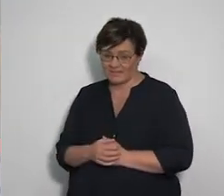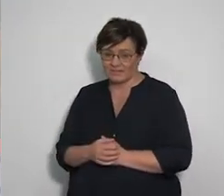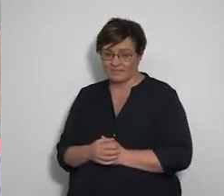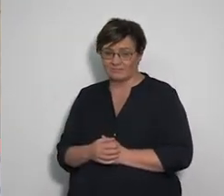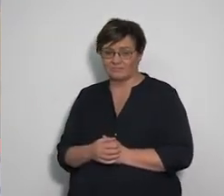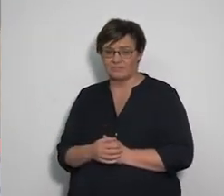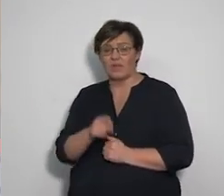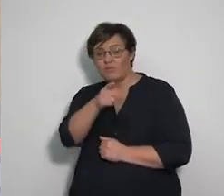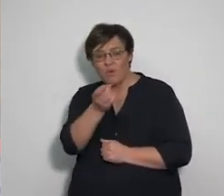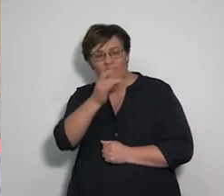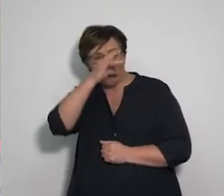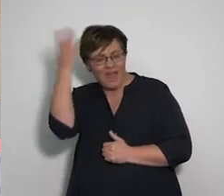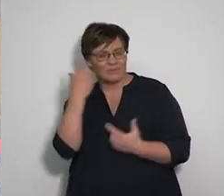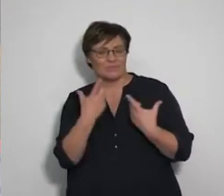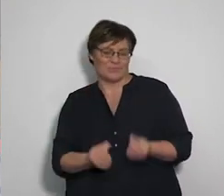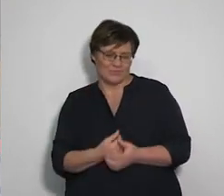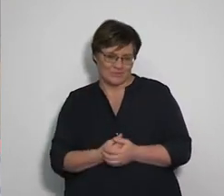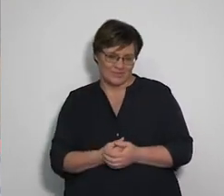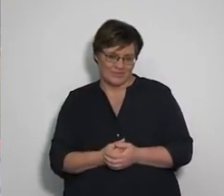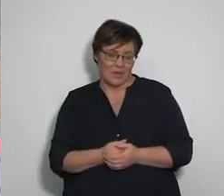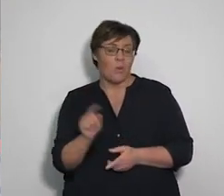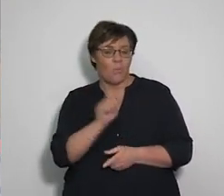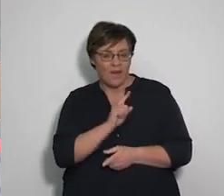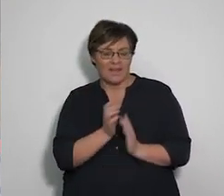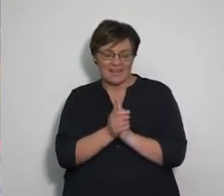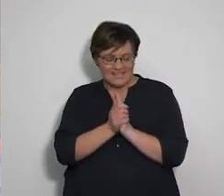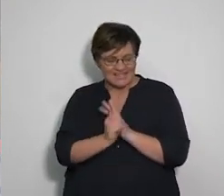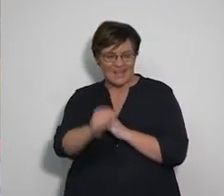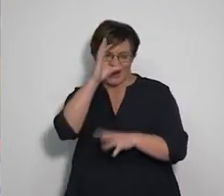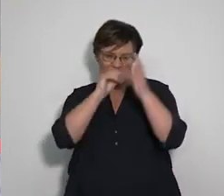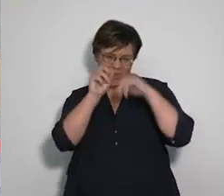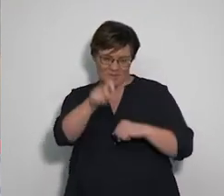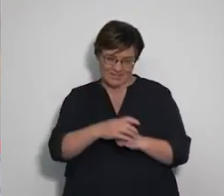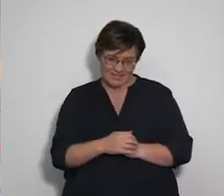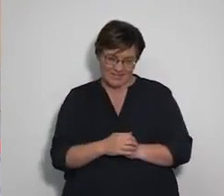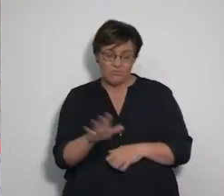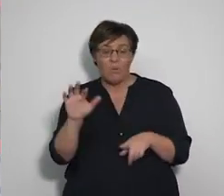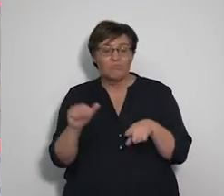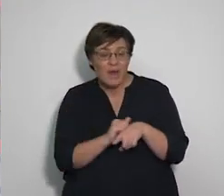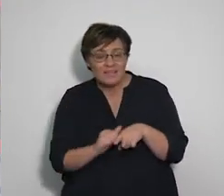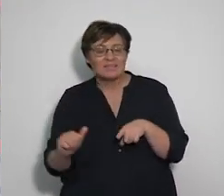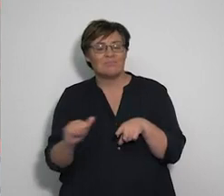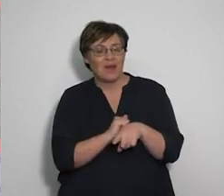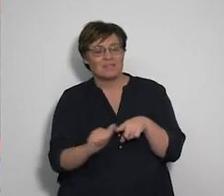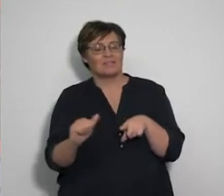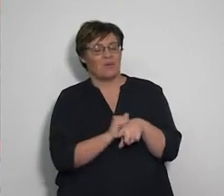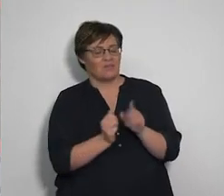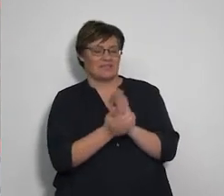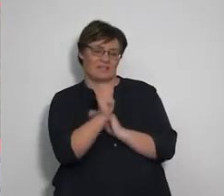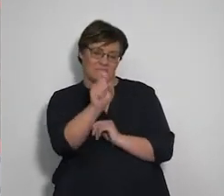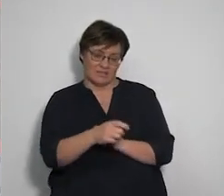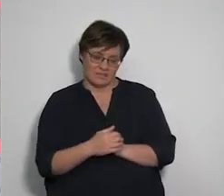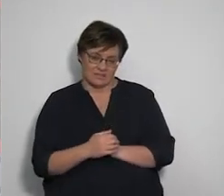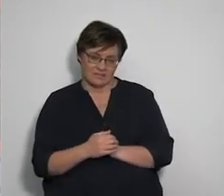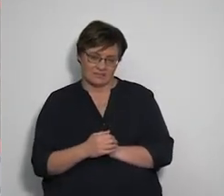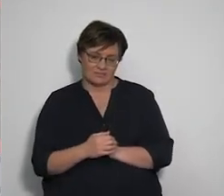part that sometimes you forget to do, and that is learning the skills. And unless you practice the